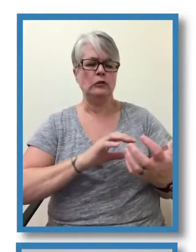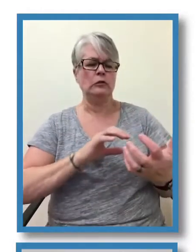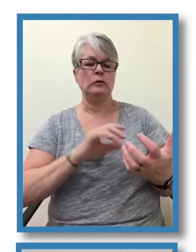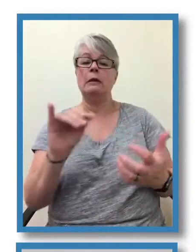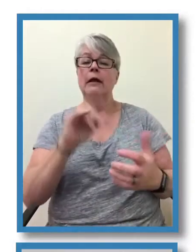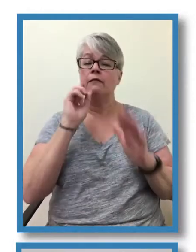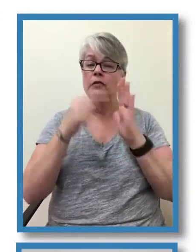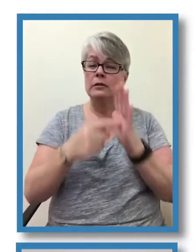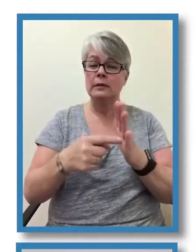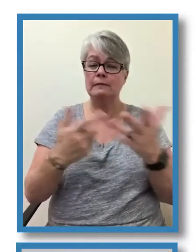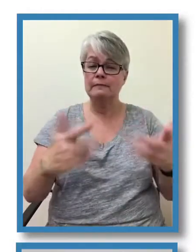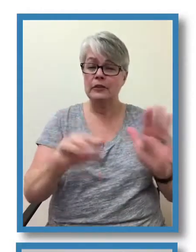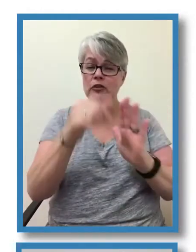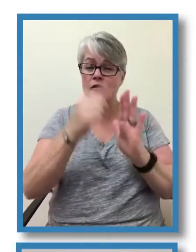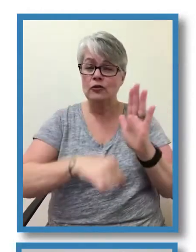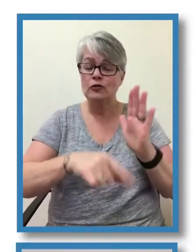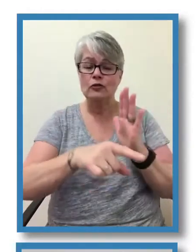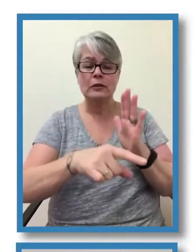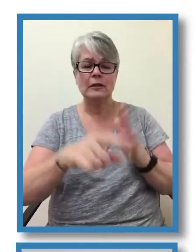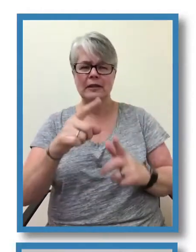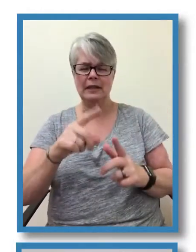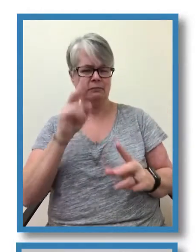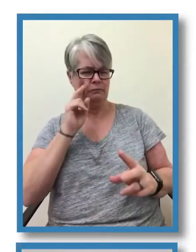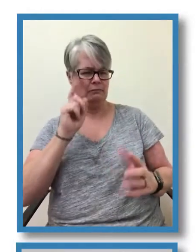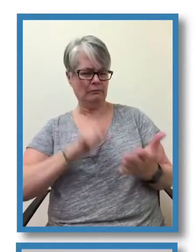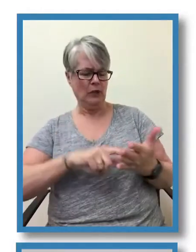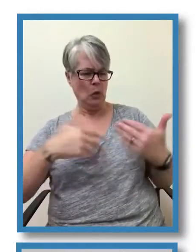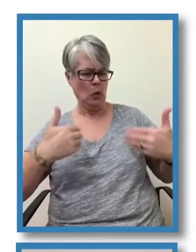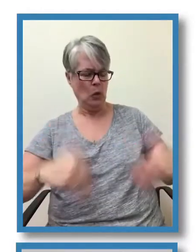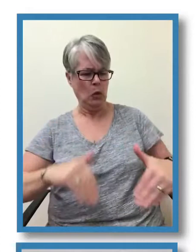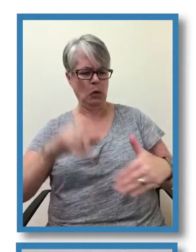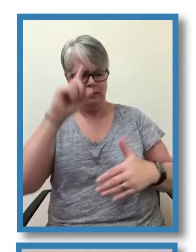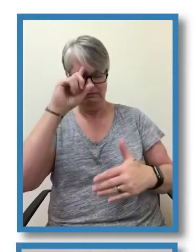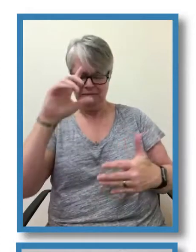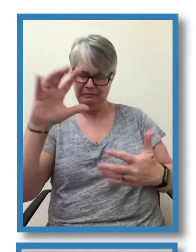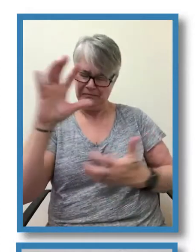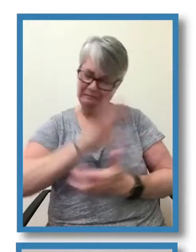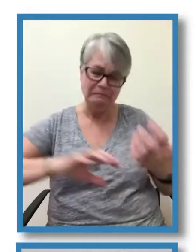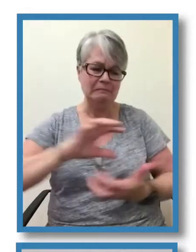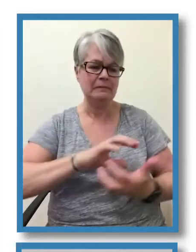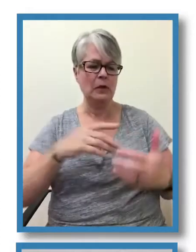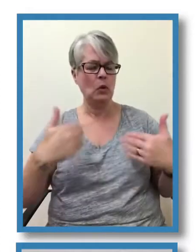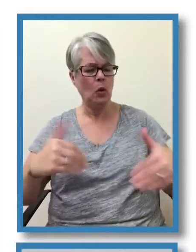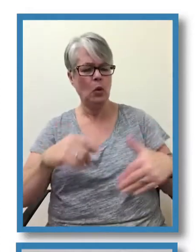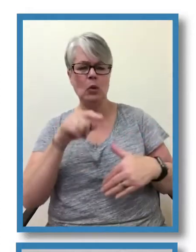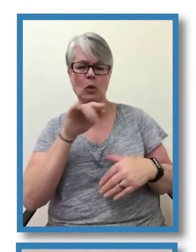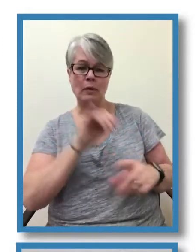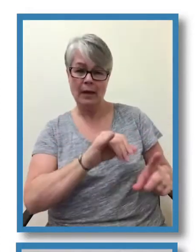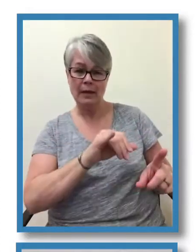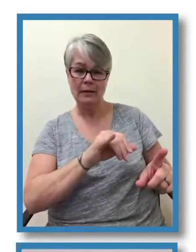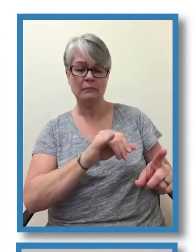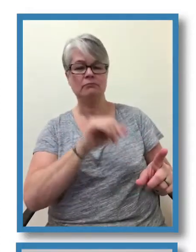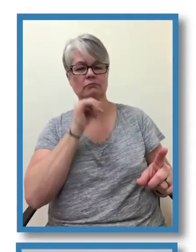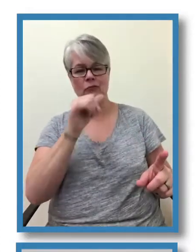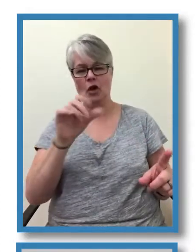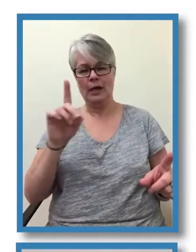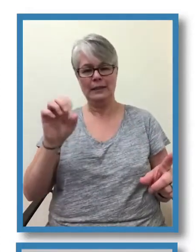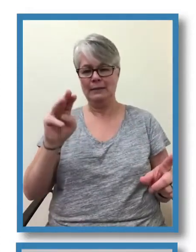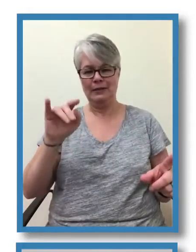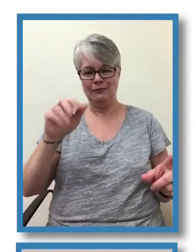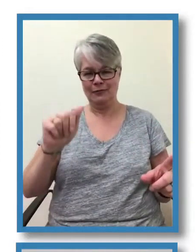over months or years. And then you may find that